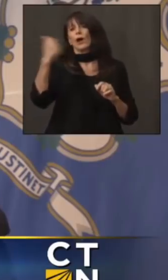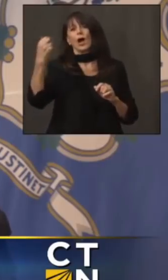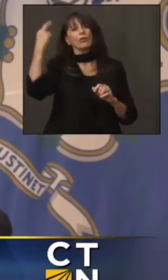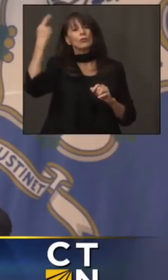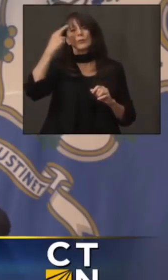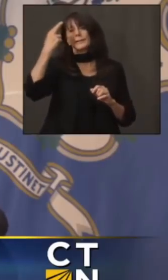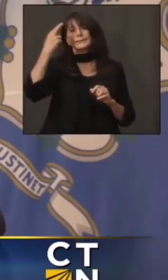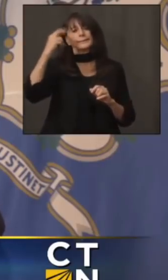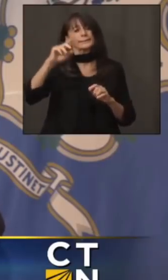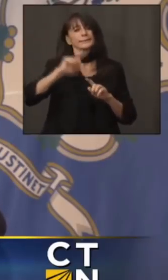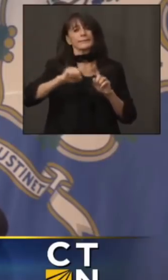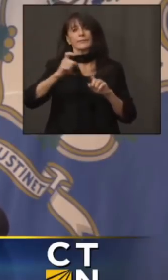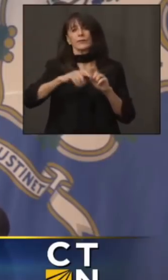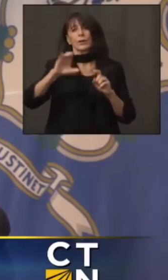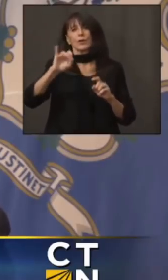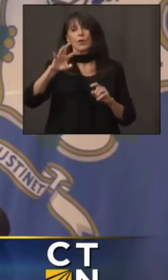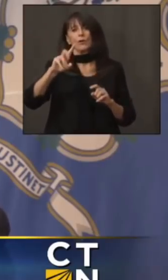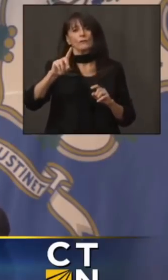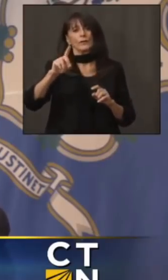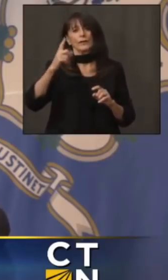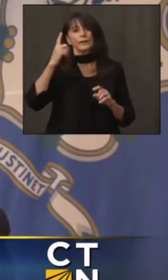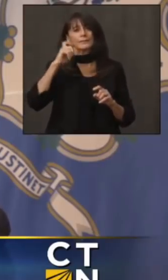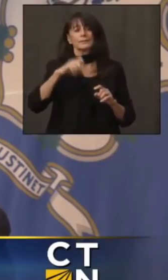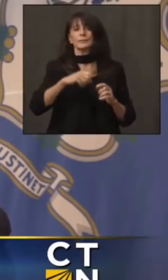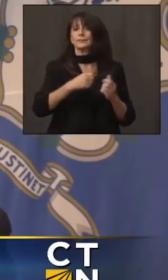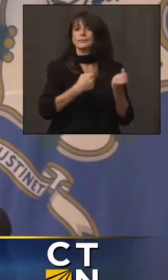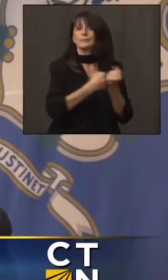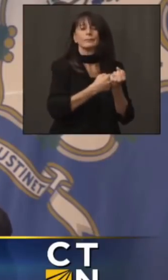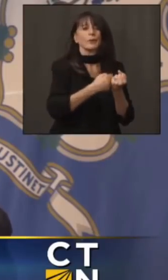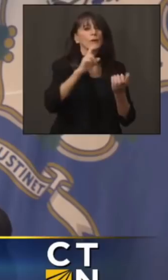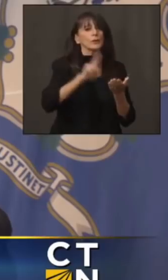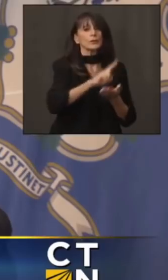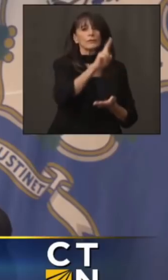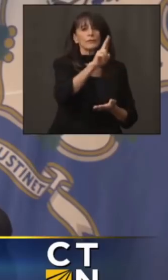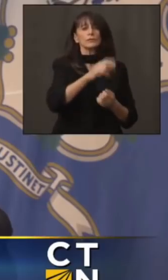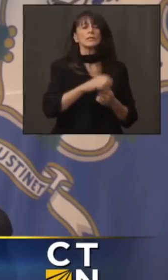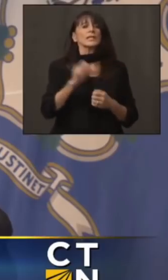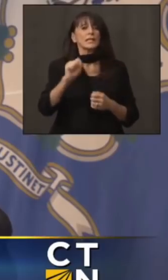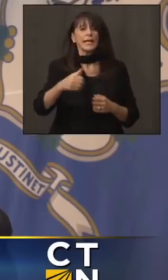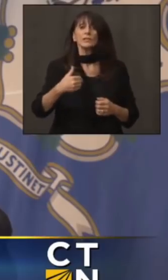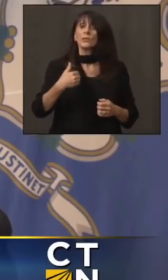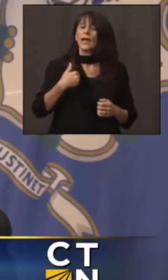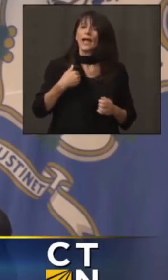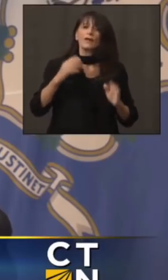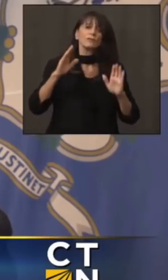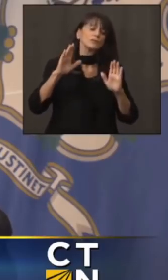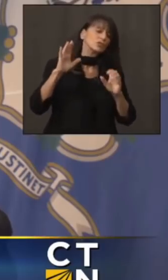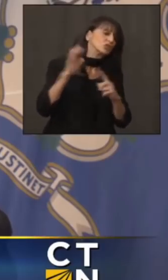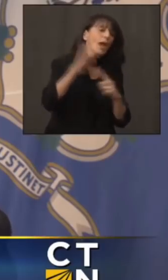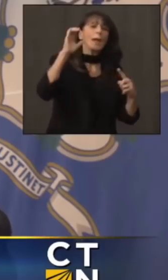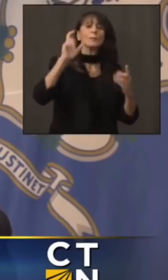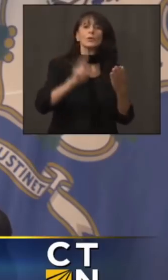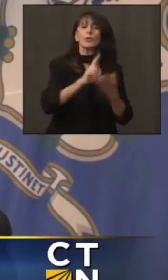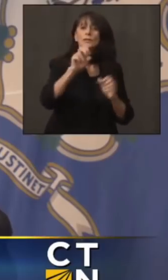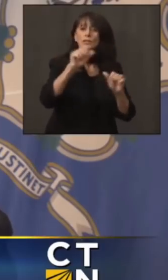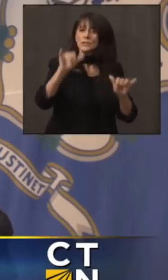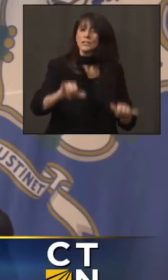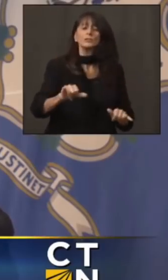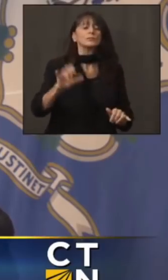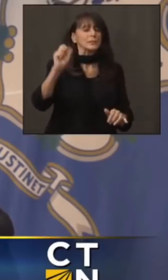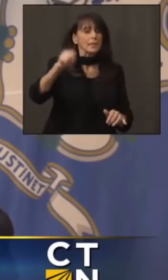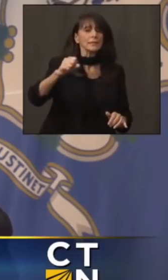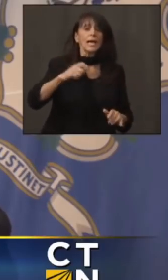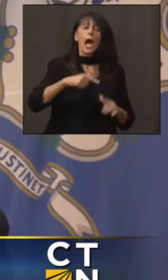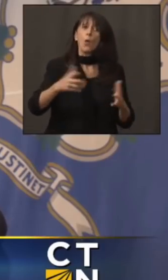like backing up our universities. That said, we have one of the great university systems in the country, so I'm going to do what I can to provide